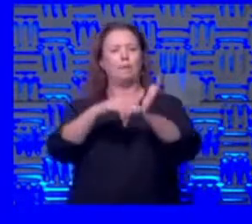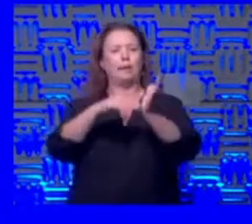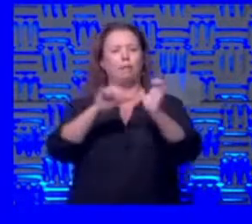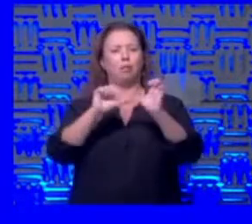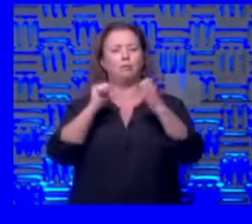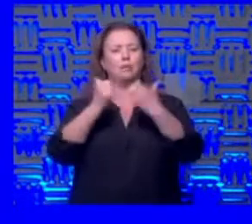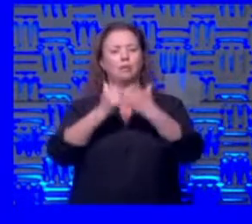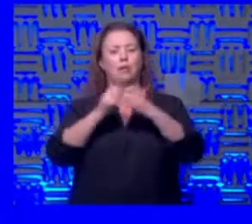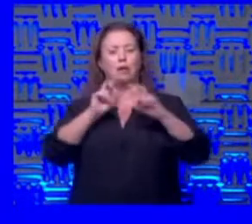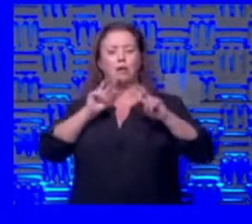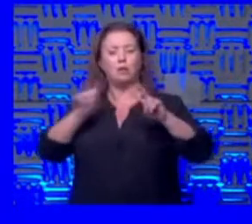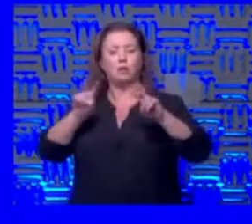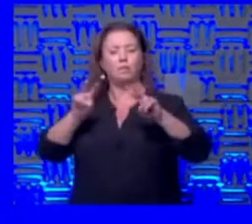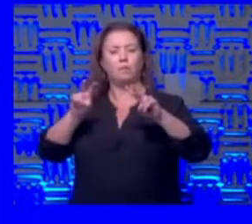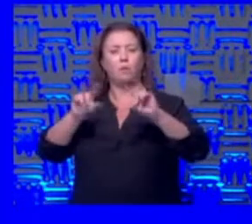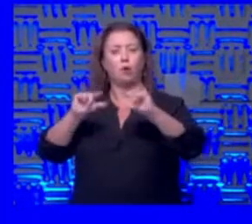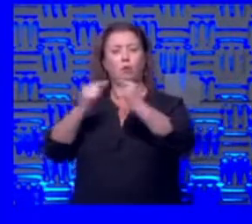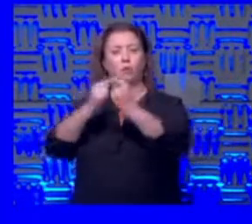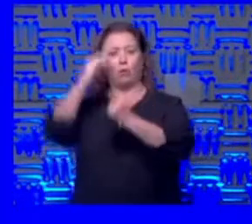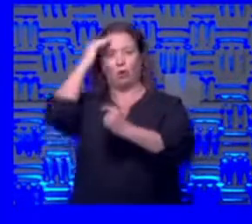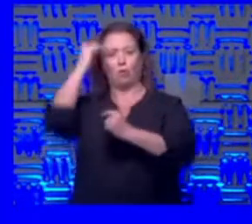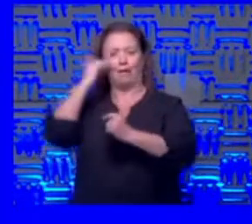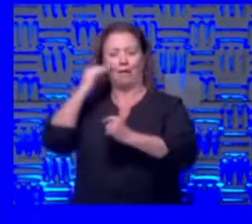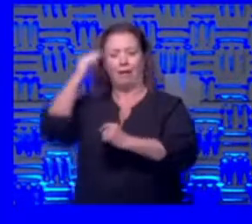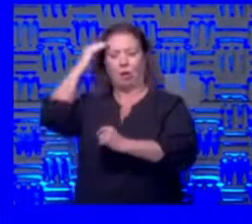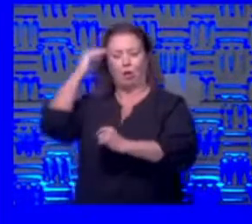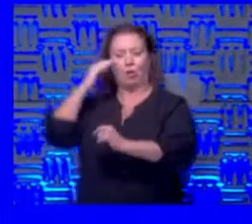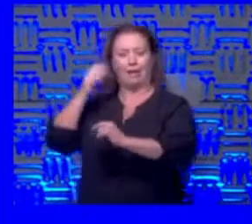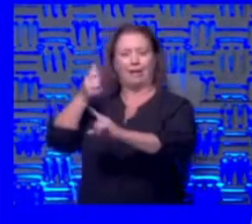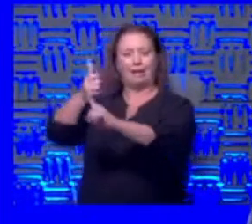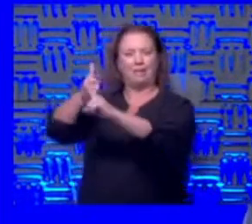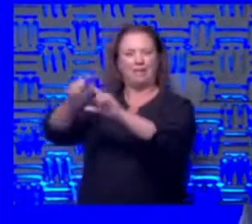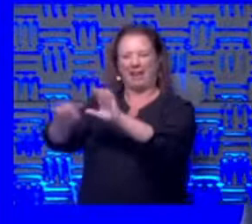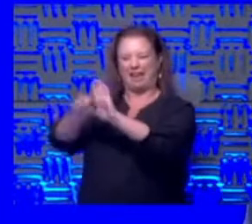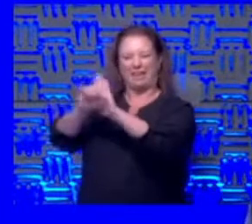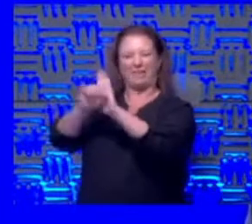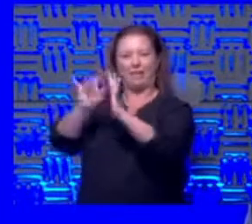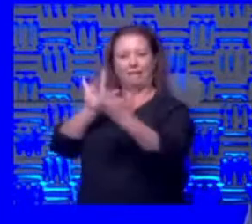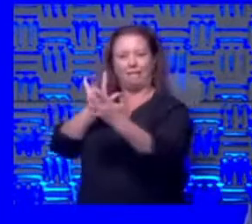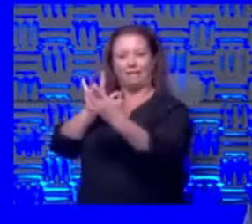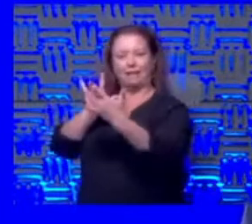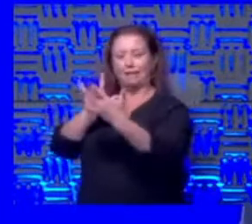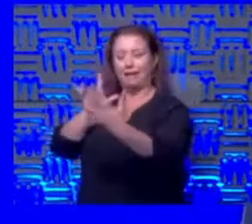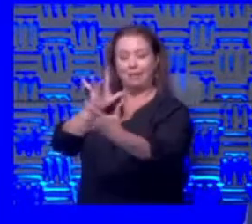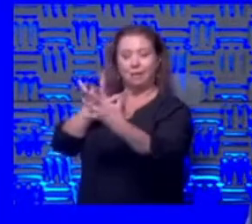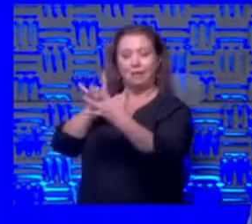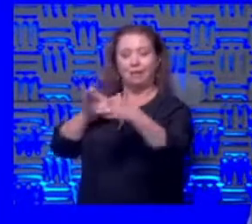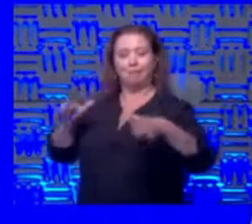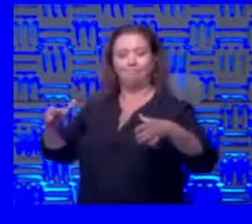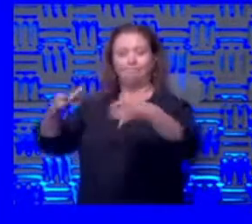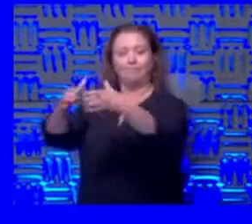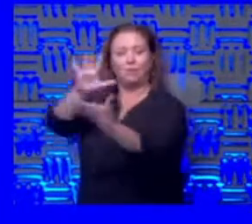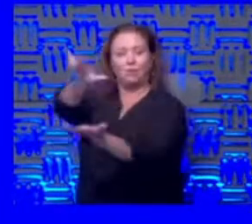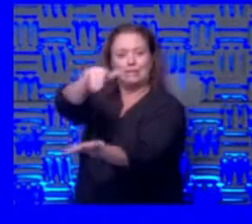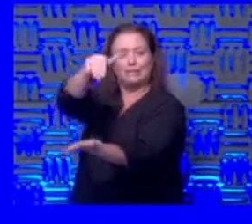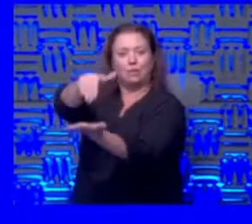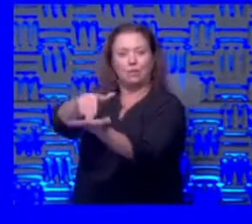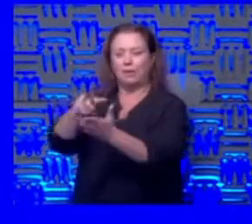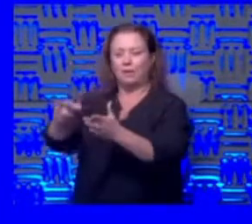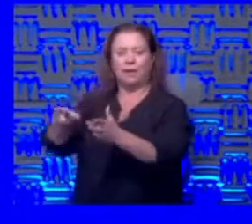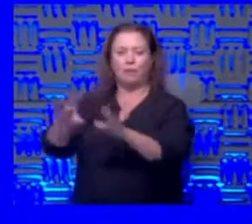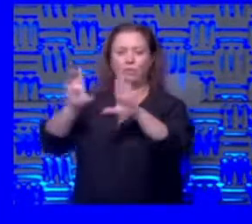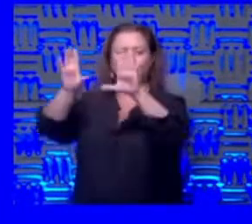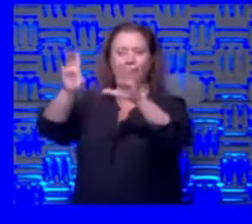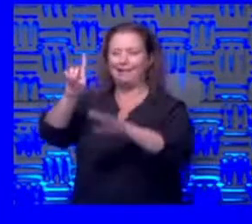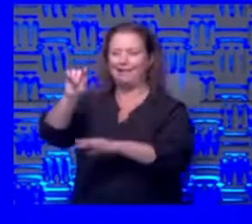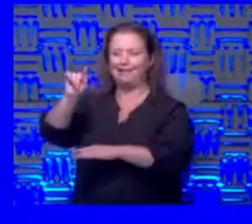a group from Korea. So Korea did a very good job of identifying contacts and placing all those contacts into a center. So they have a very good